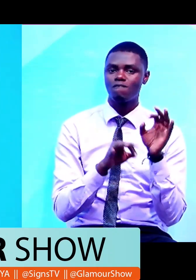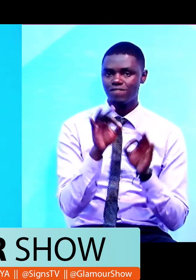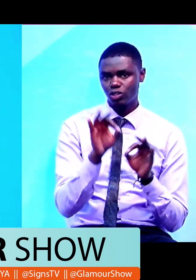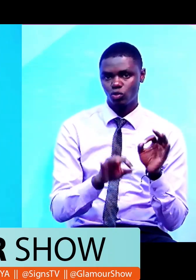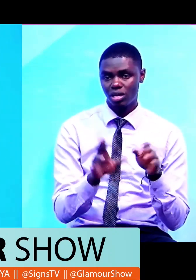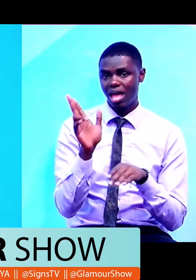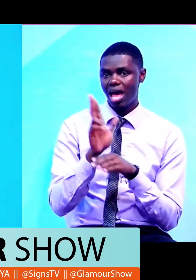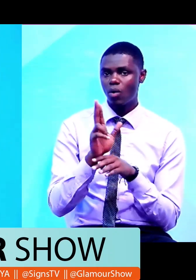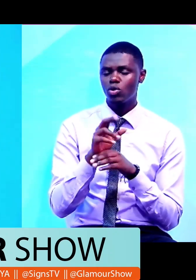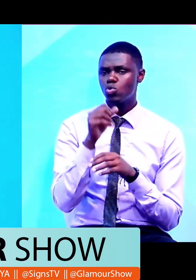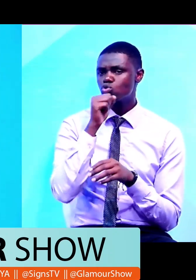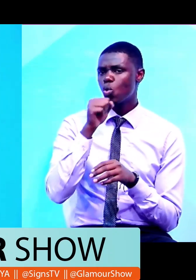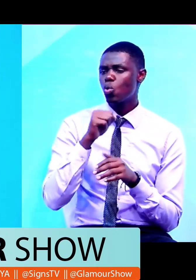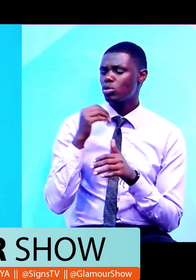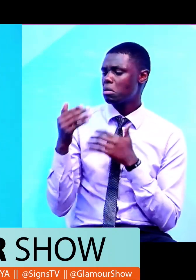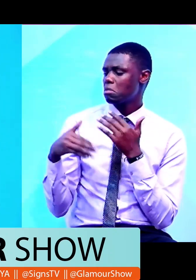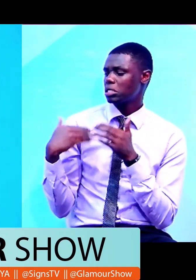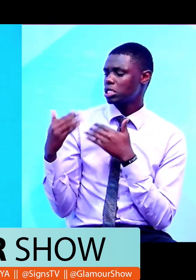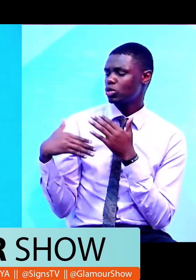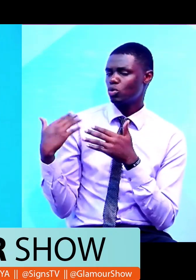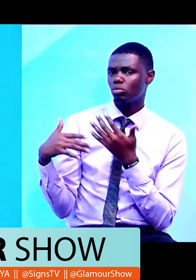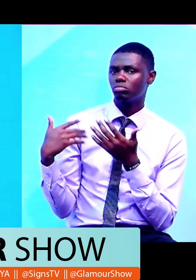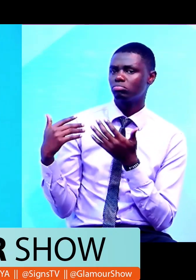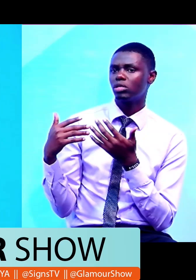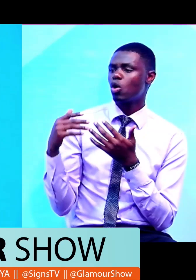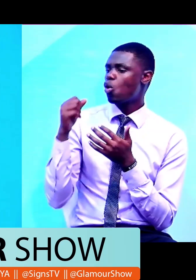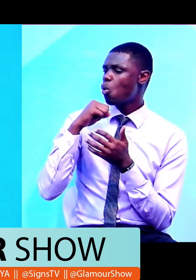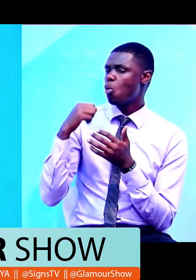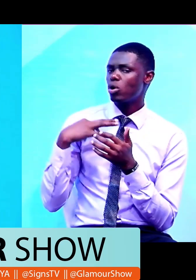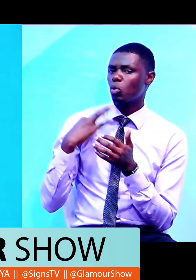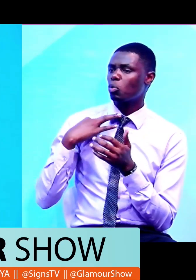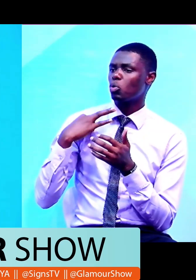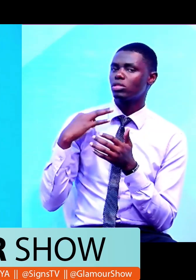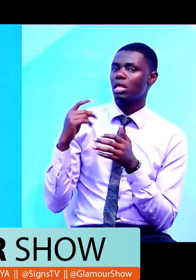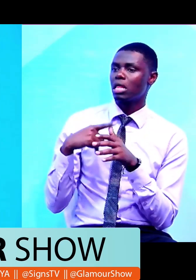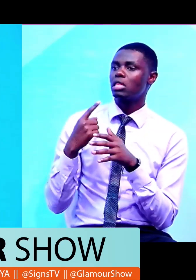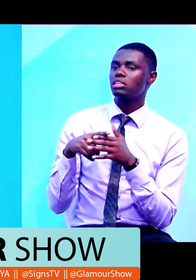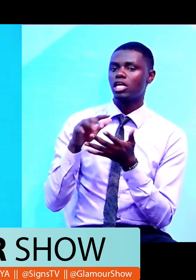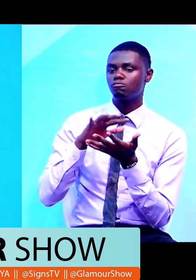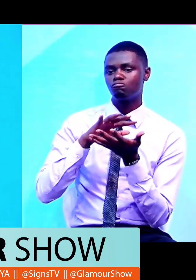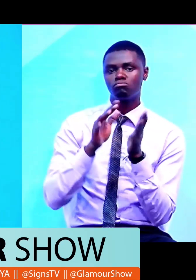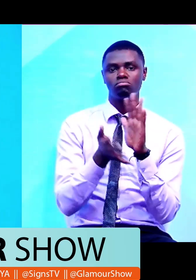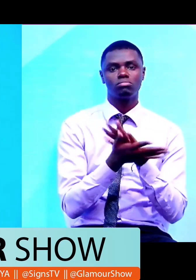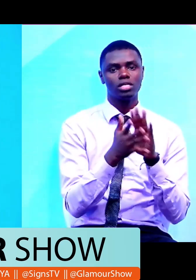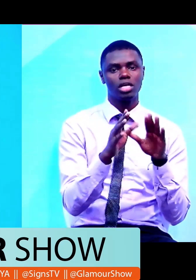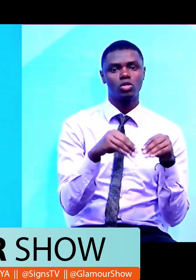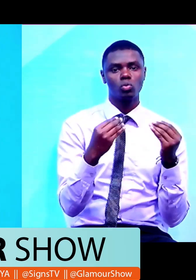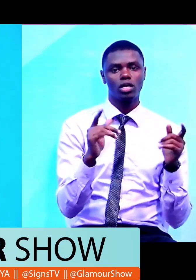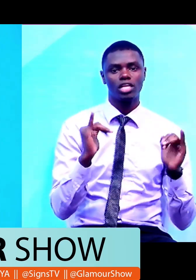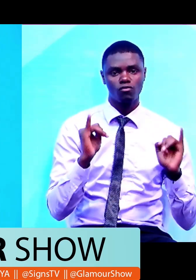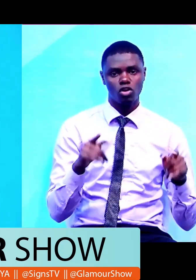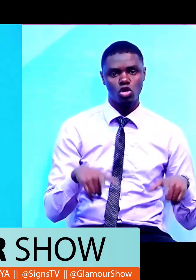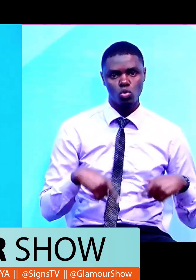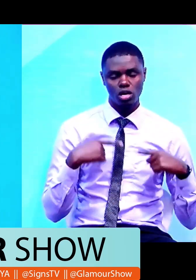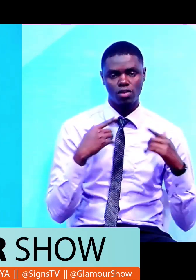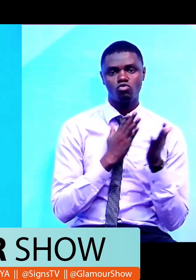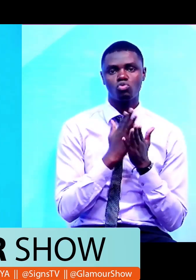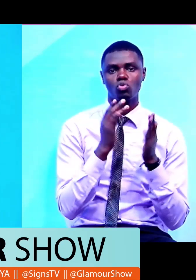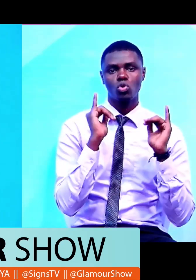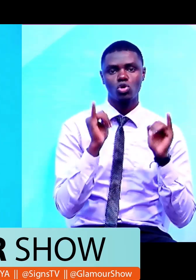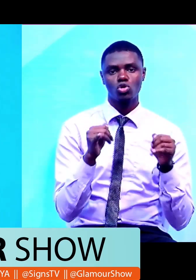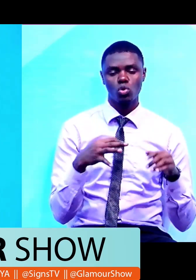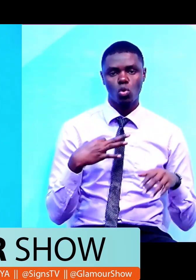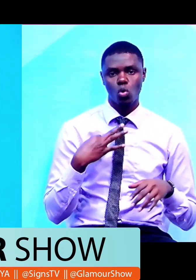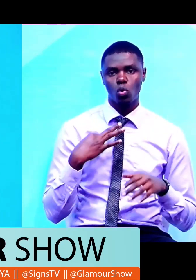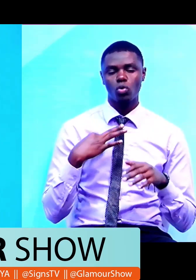reuse old materials that have been there, old clothes, and give them new life through new clothes that I have